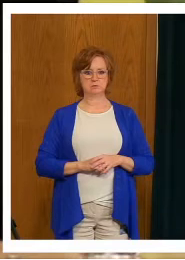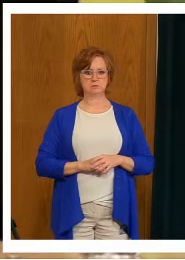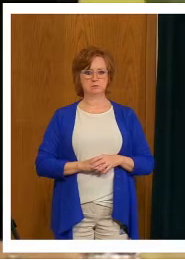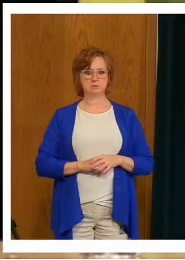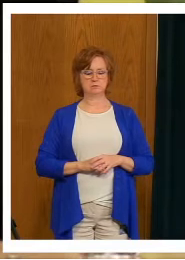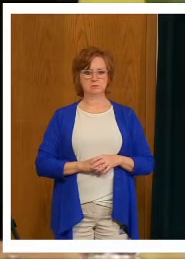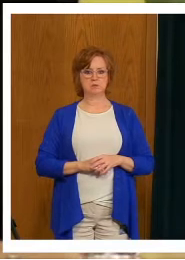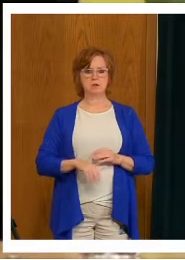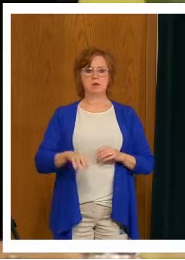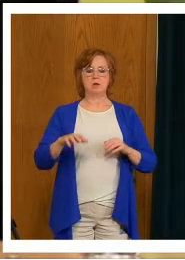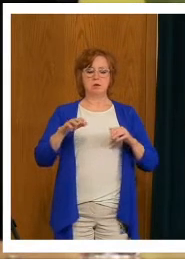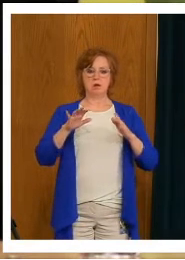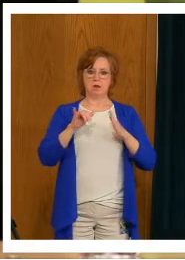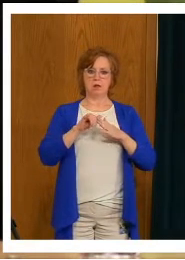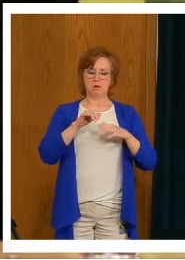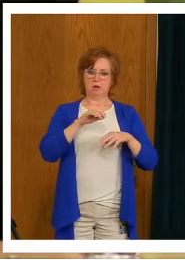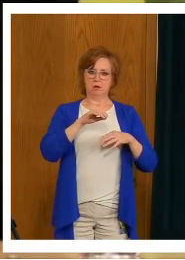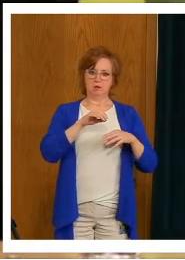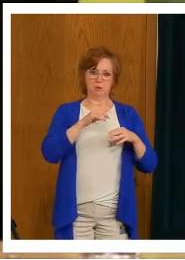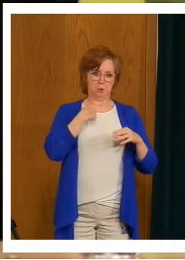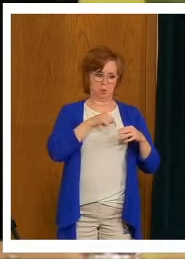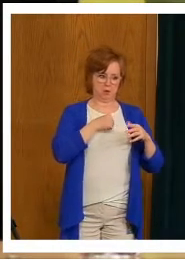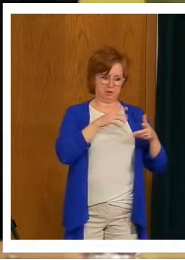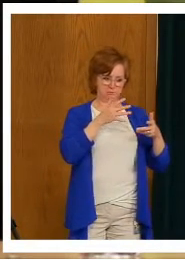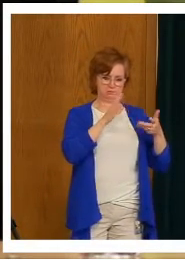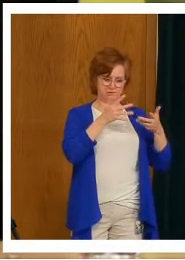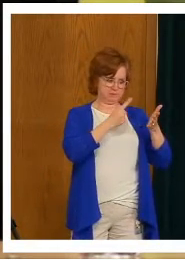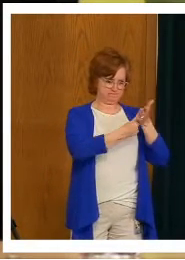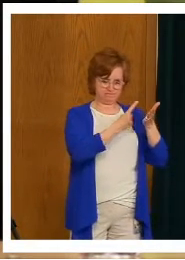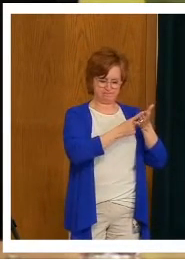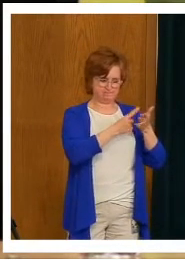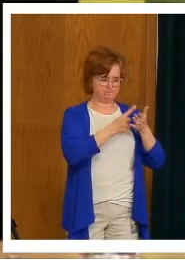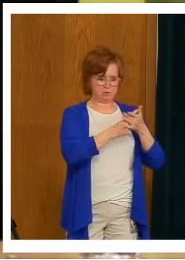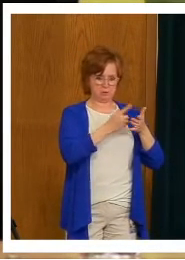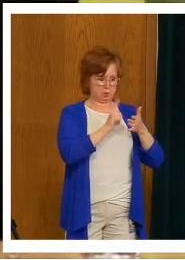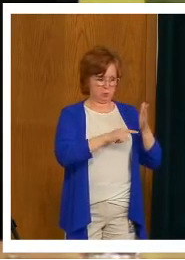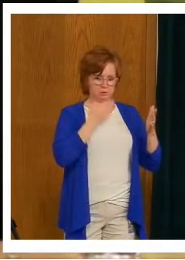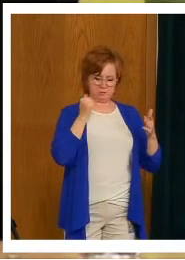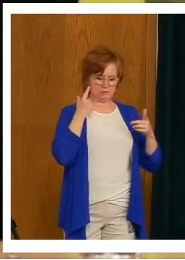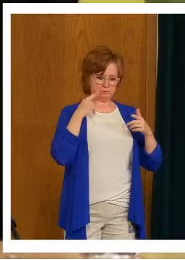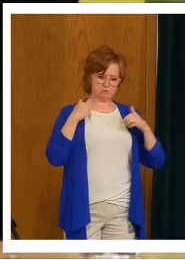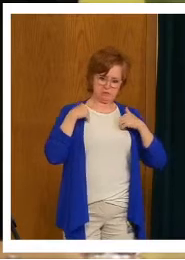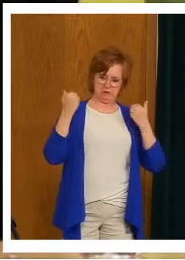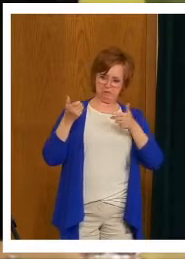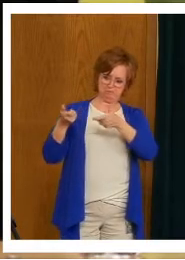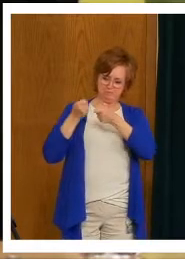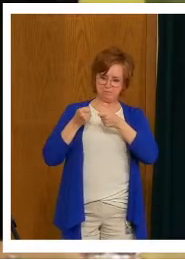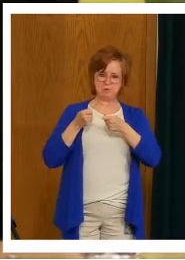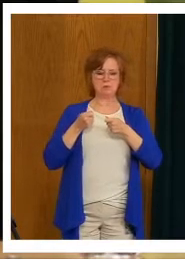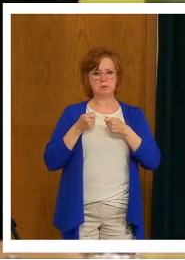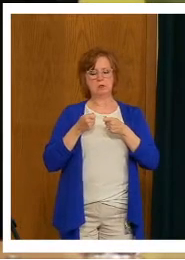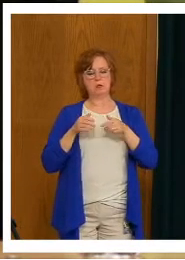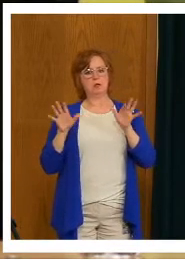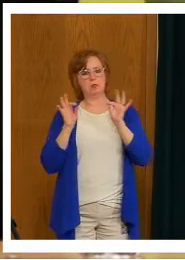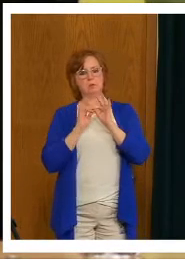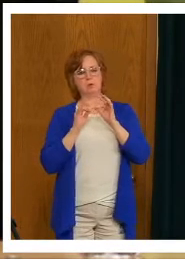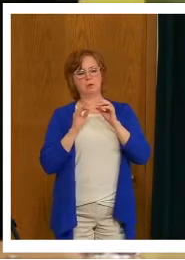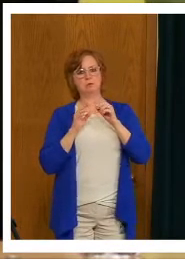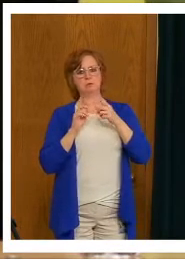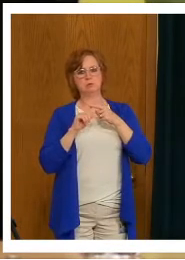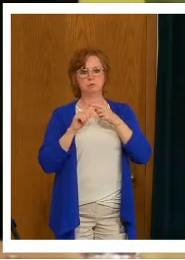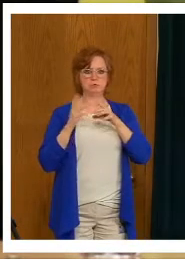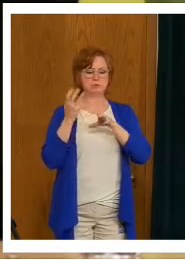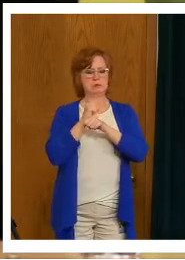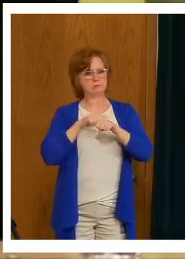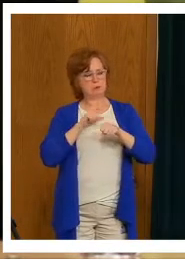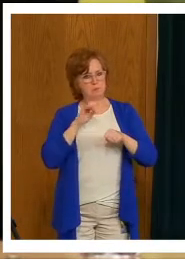certainly did have conversations around ensuring that was available for many of our younger adults that are working